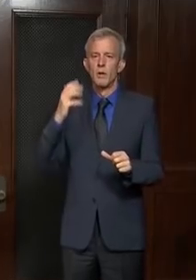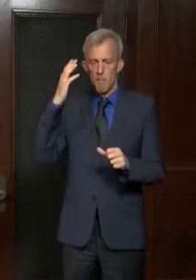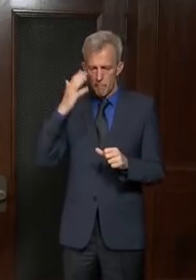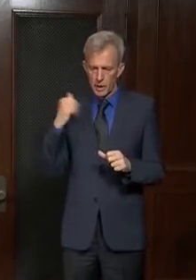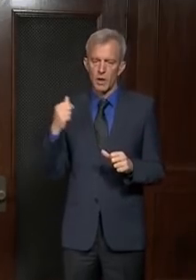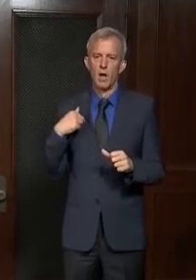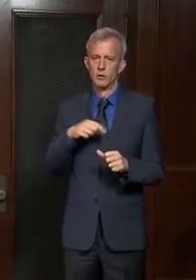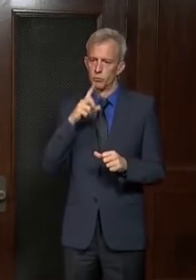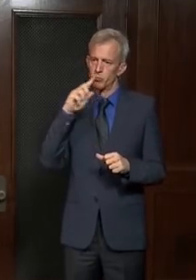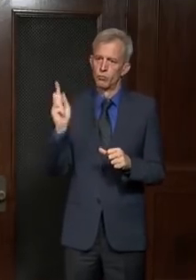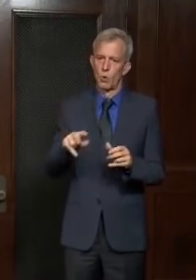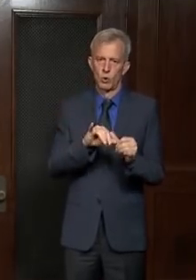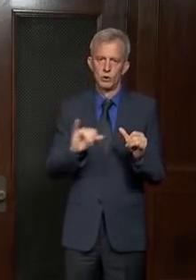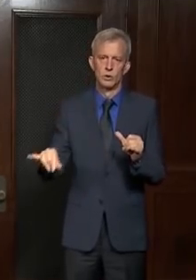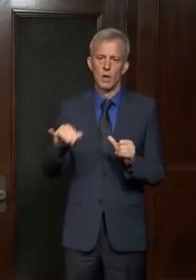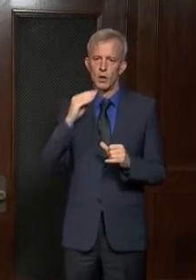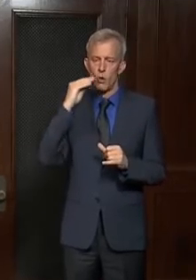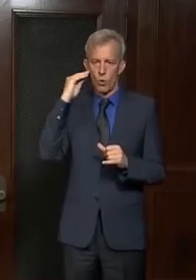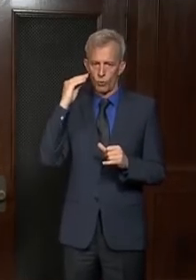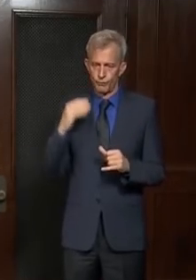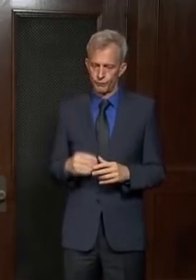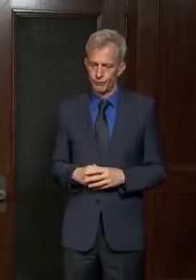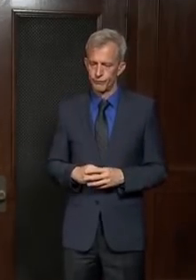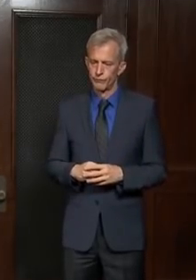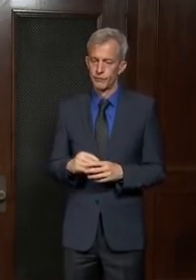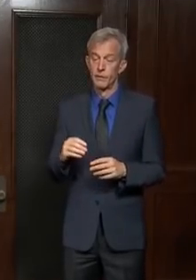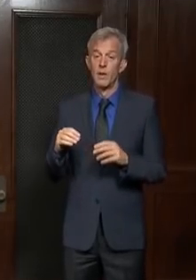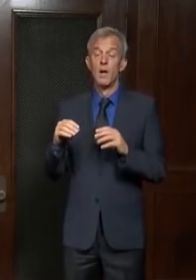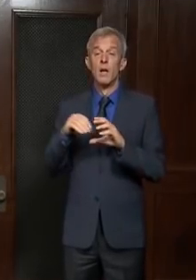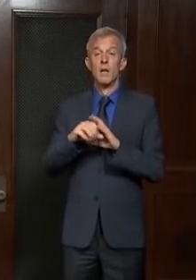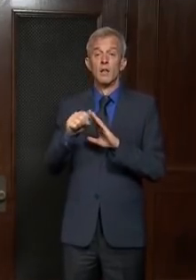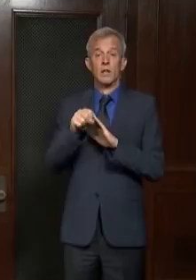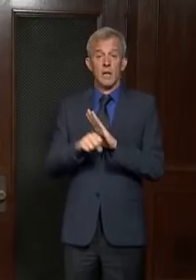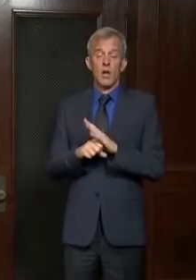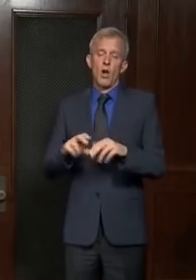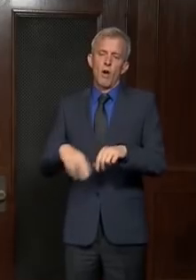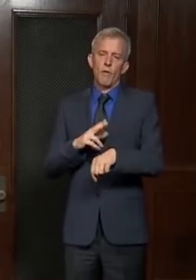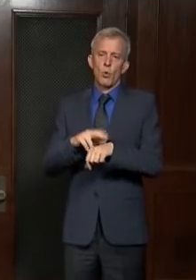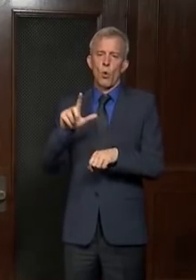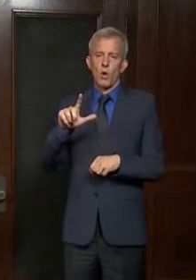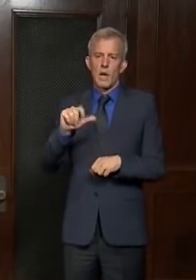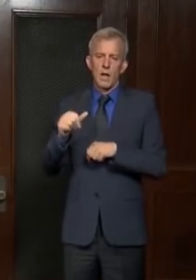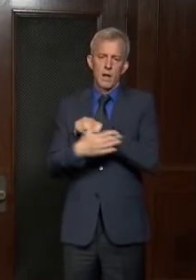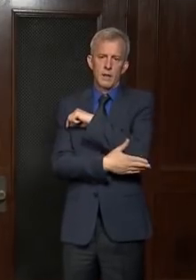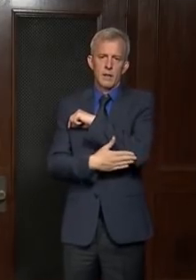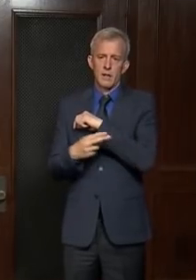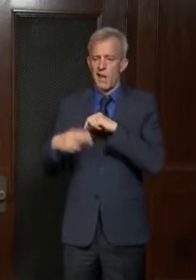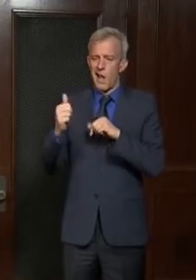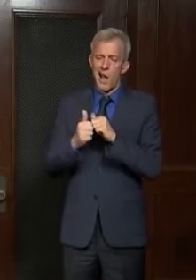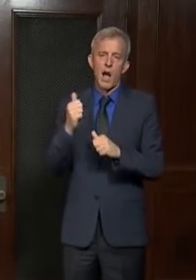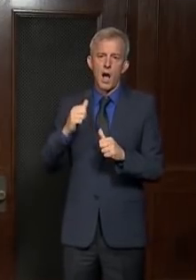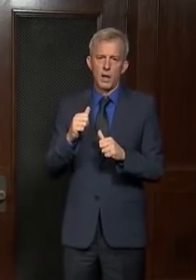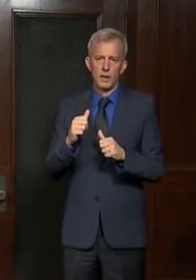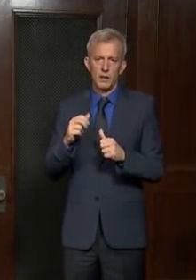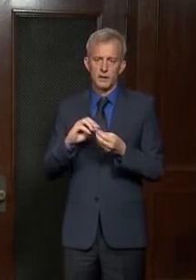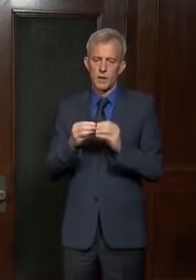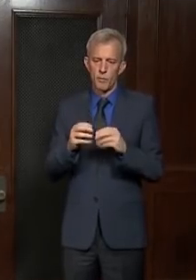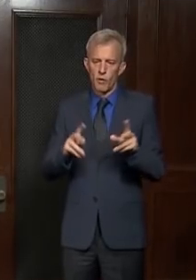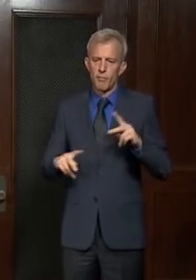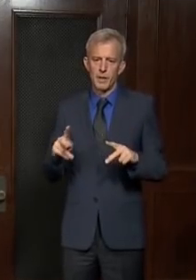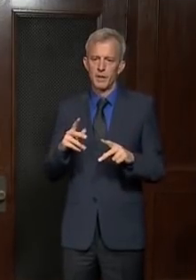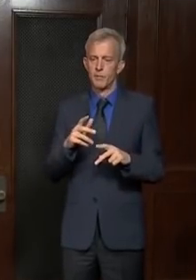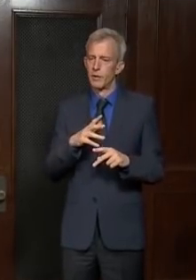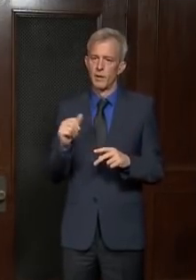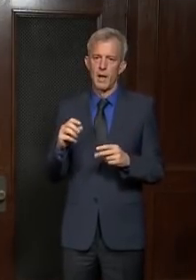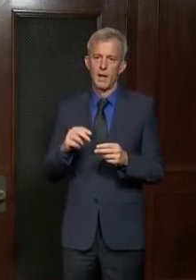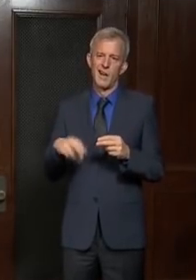actions. In our state, LA County has, of course, the highest population and the highest number of cases of any county